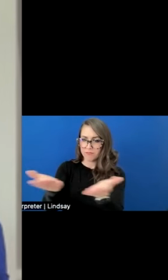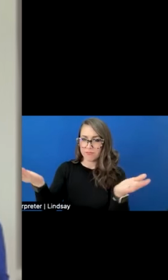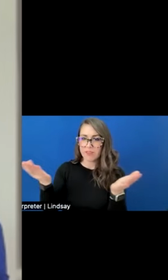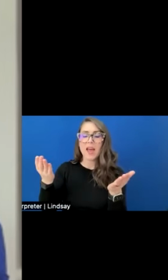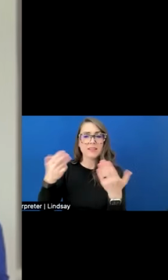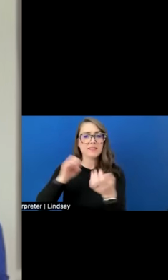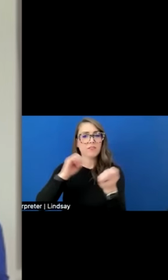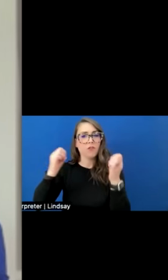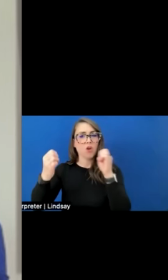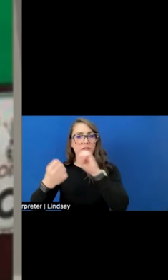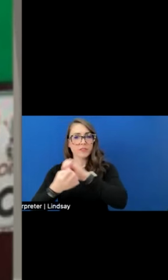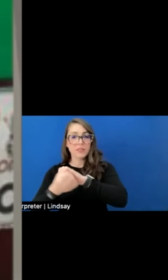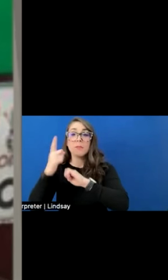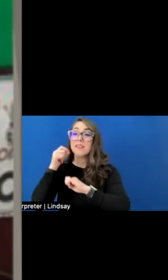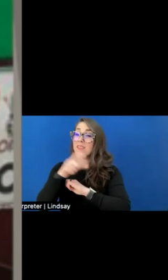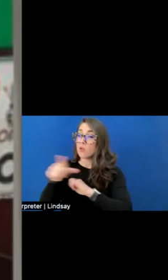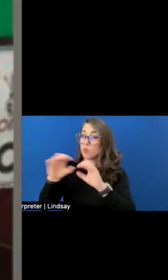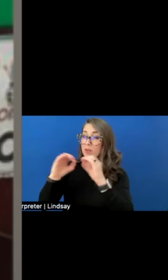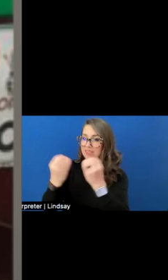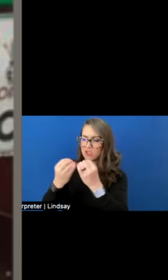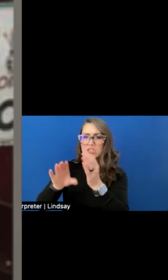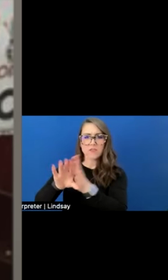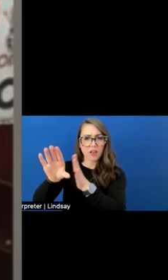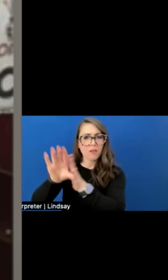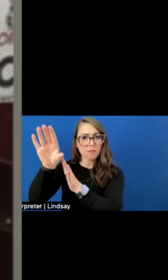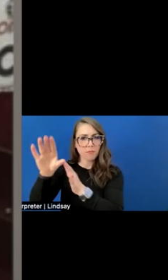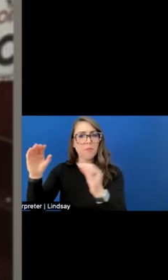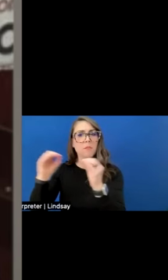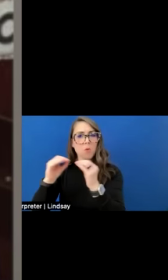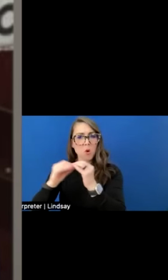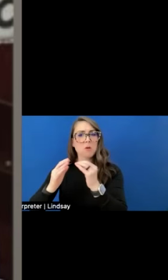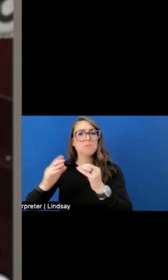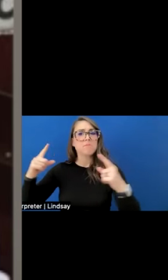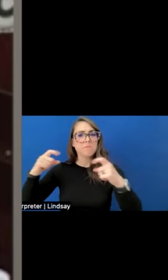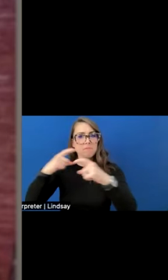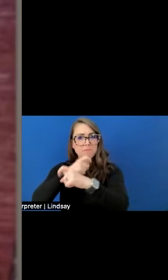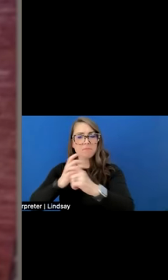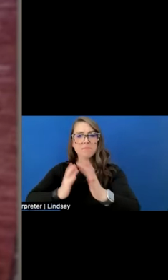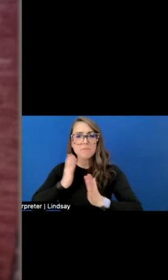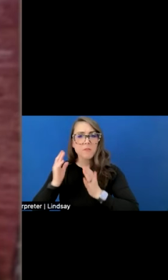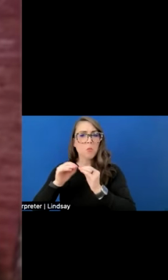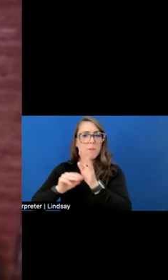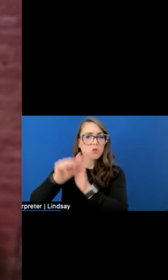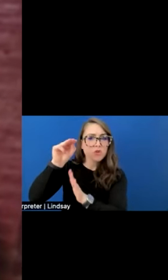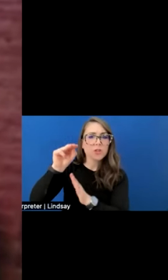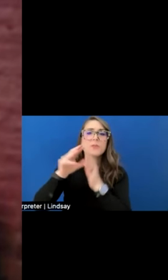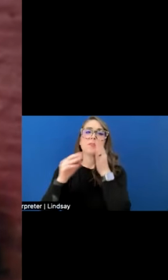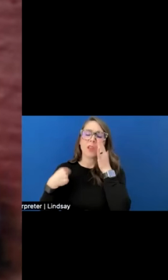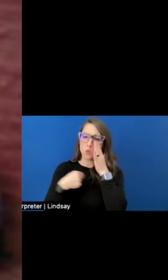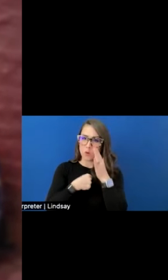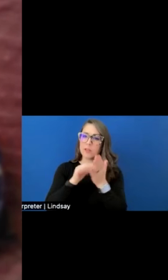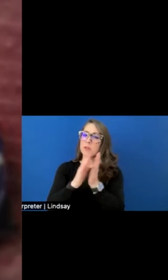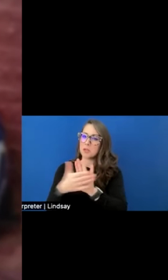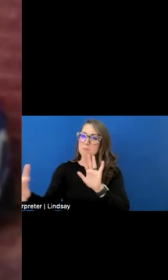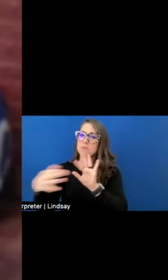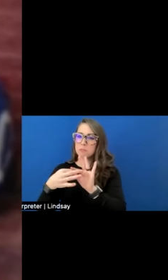and become more sophisticated, more mature, and we have become partners with them. We have become partners